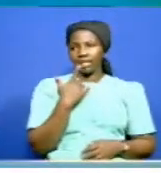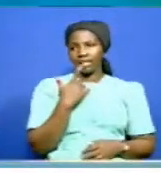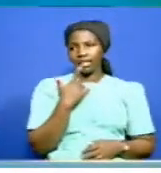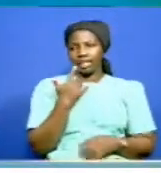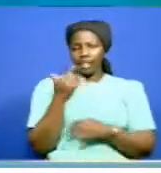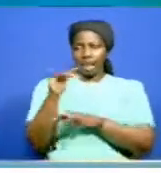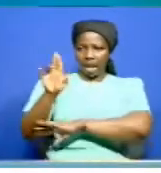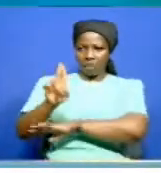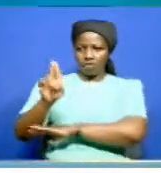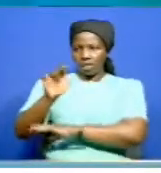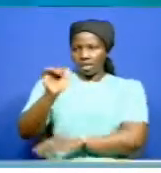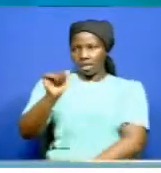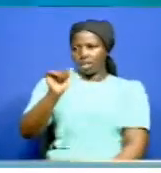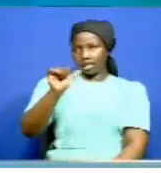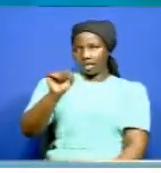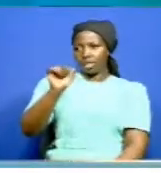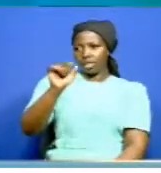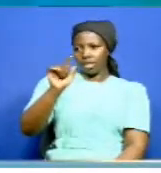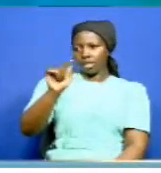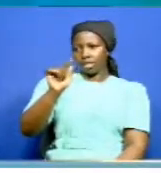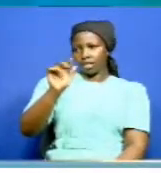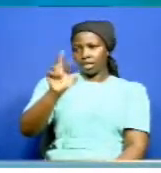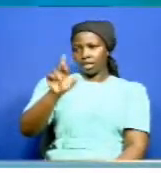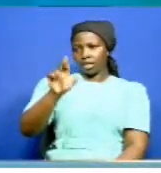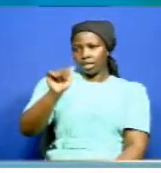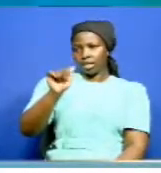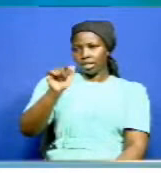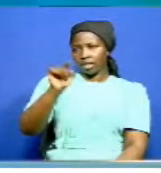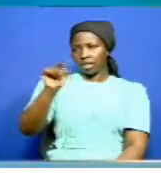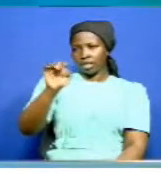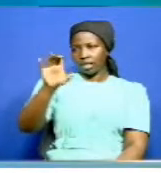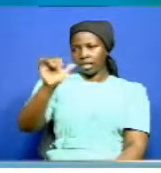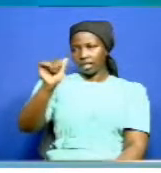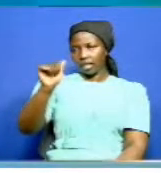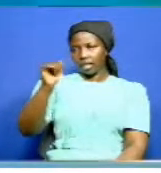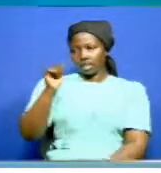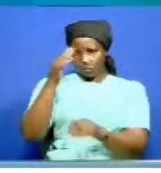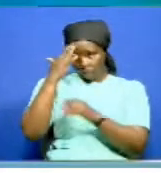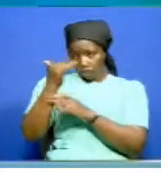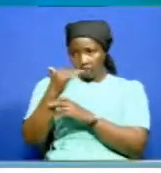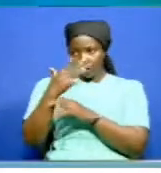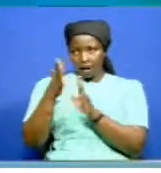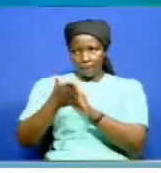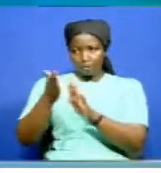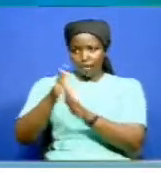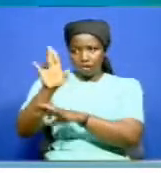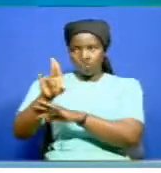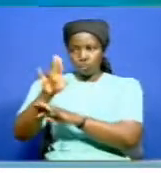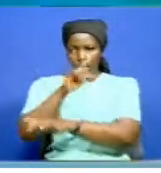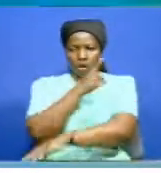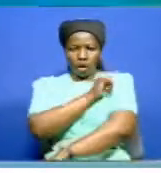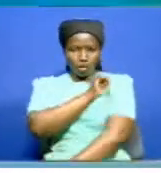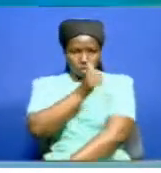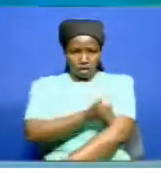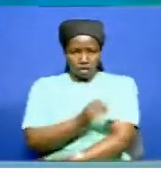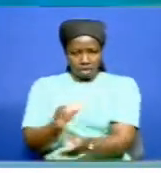using the AstraZeneca because of the emergency use authorization, which was issued by the WHO as well as the Pharmacy and Poisons Board.